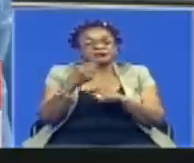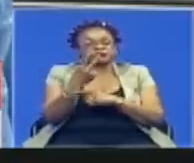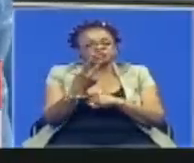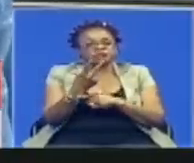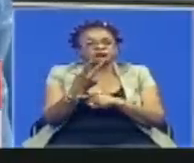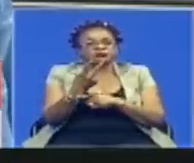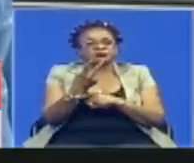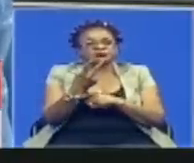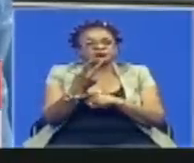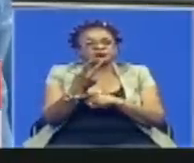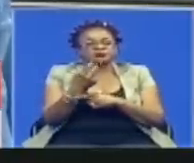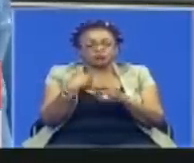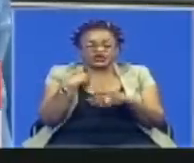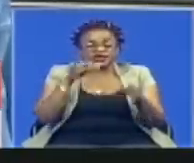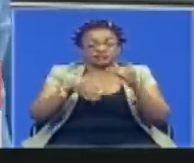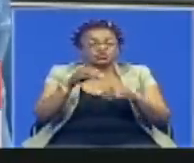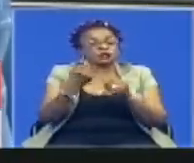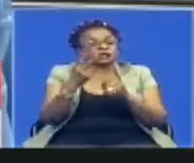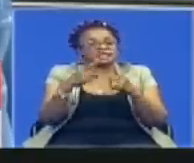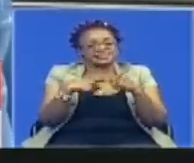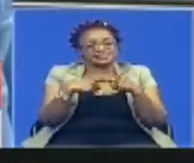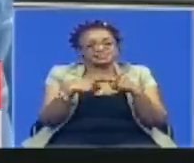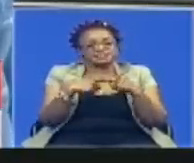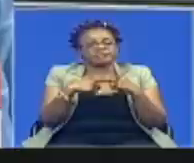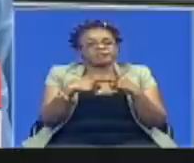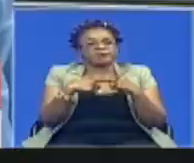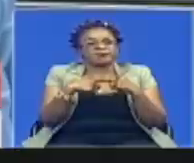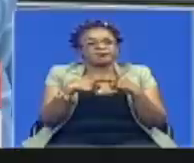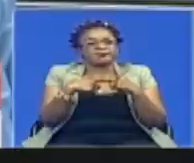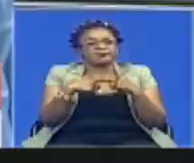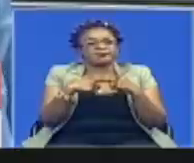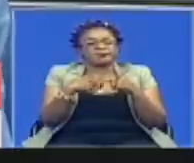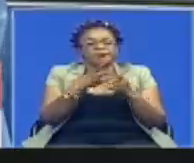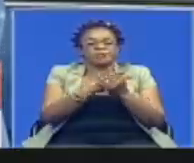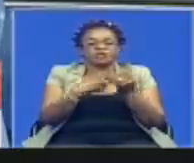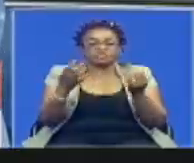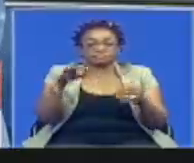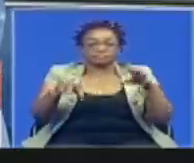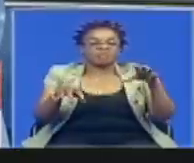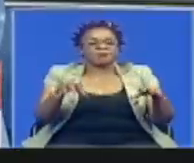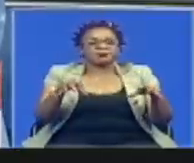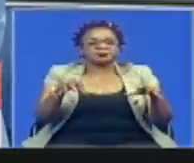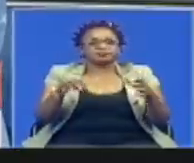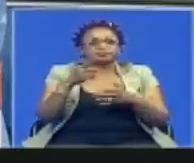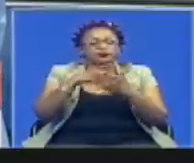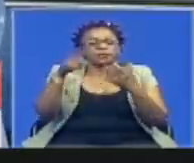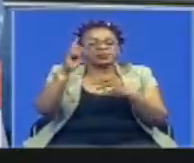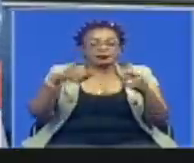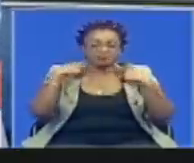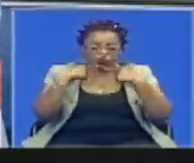on, and we had election on 26th. And in both cases, a winner was